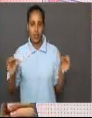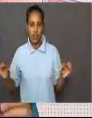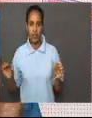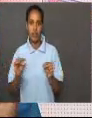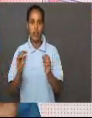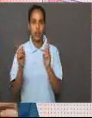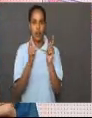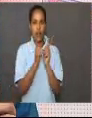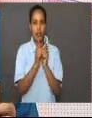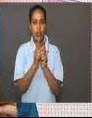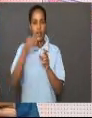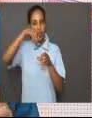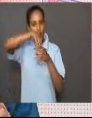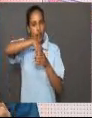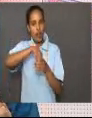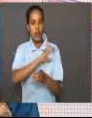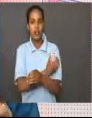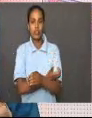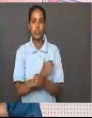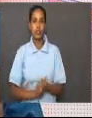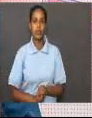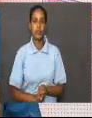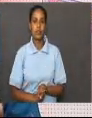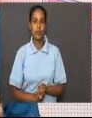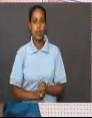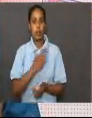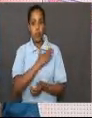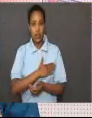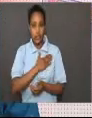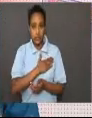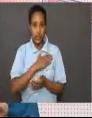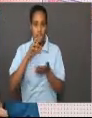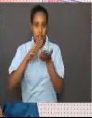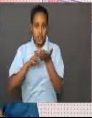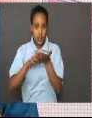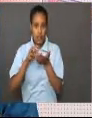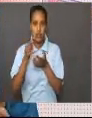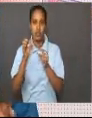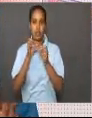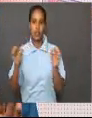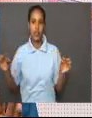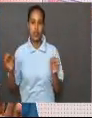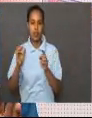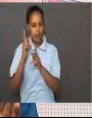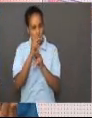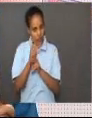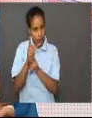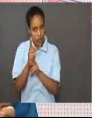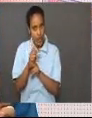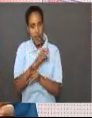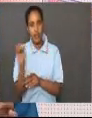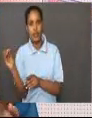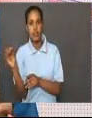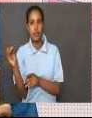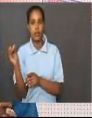related to internal energy. Please read the sentences carefully